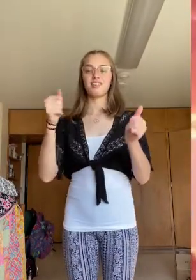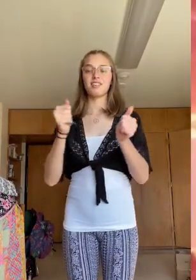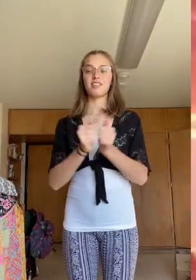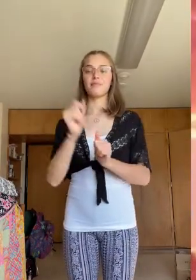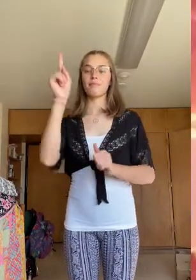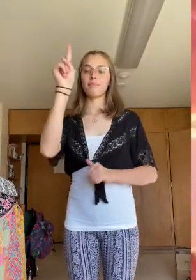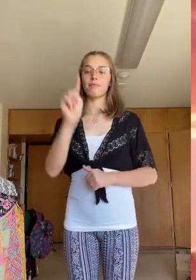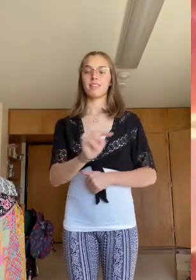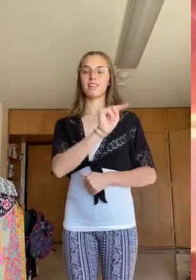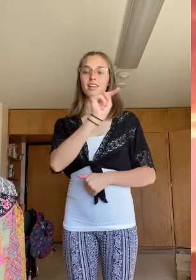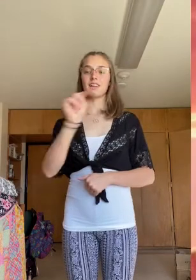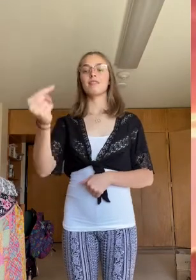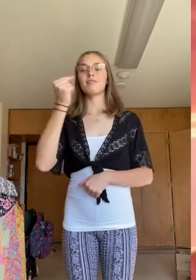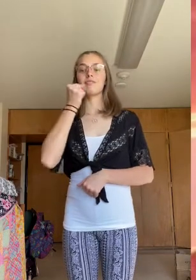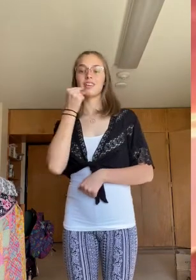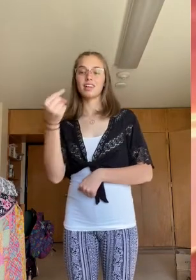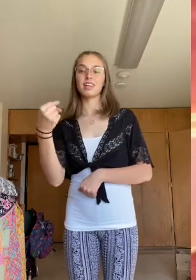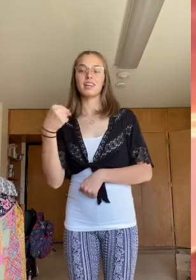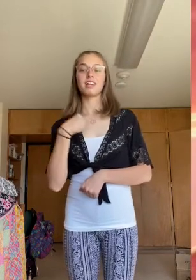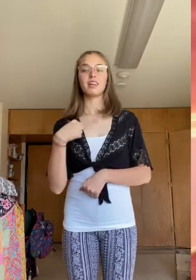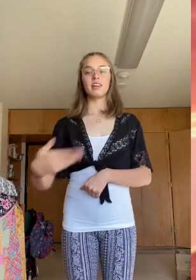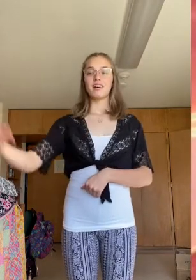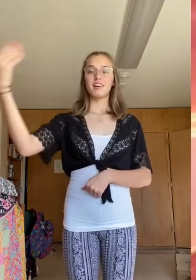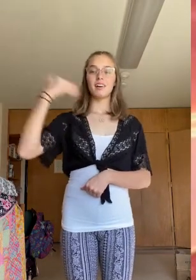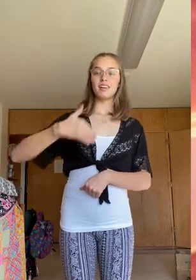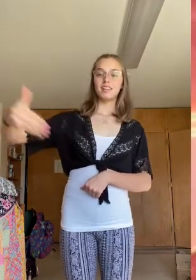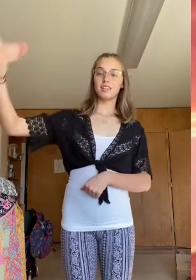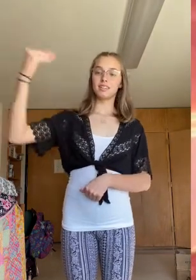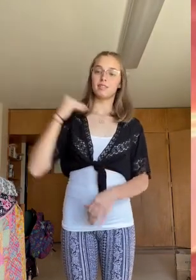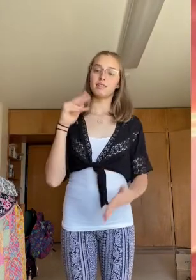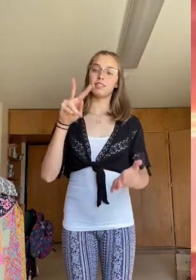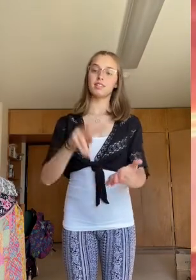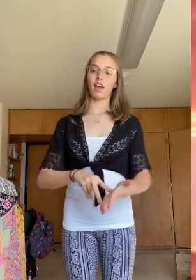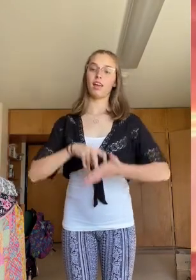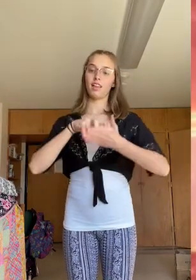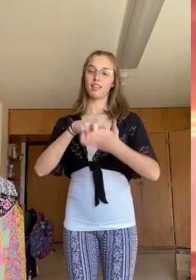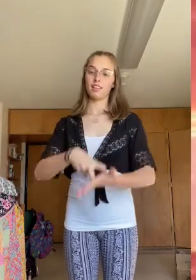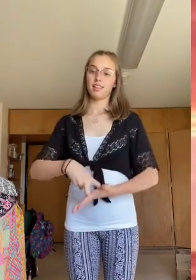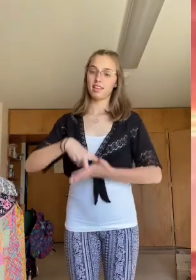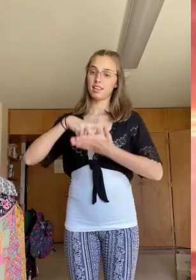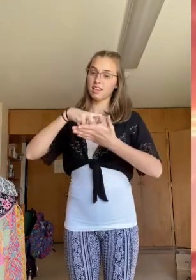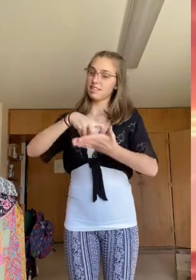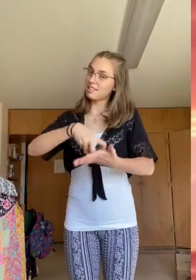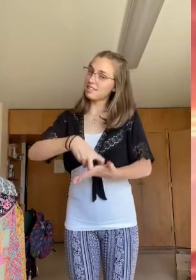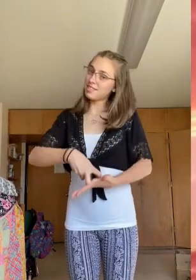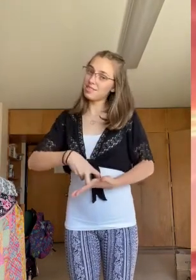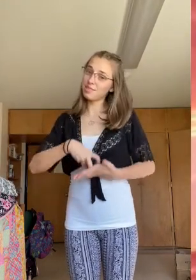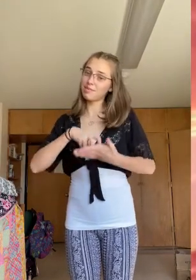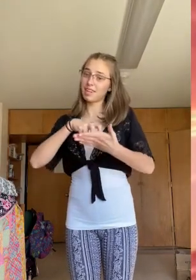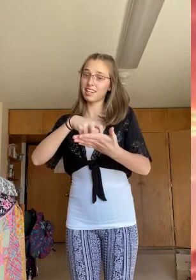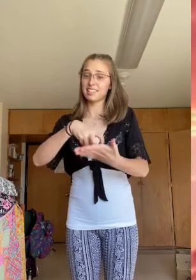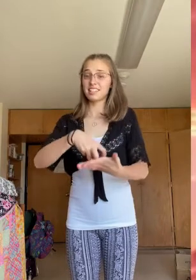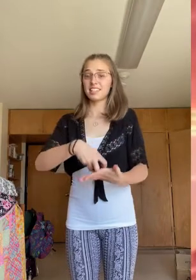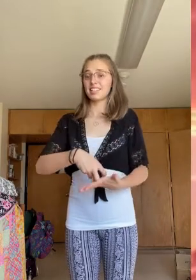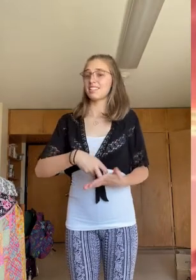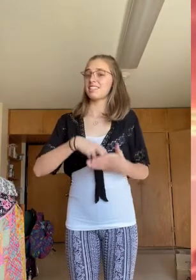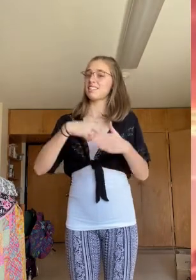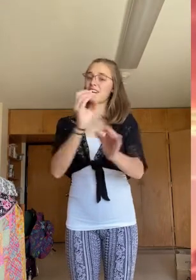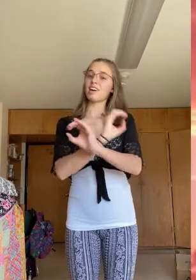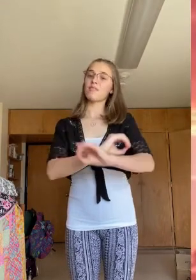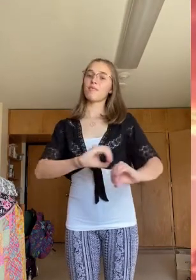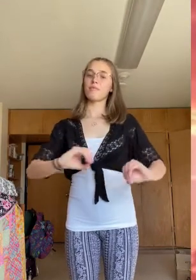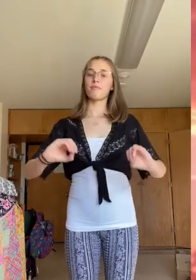Jesus, you beckon me, draw me gently to my